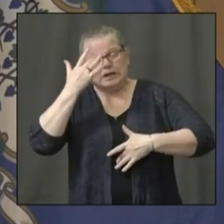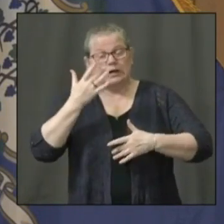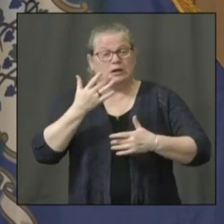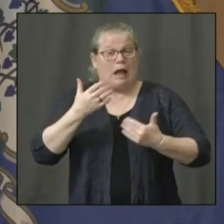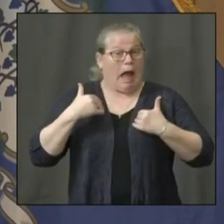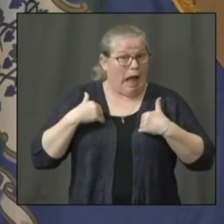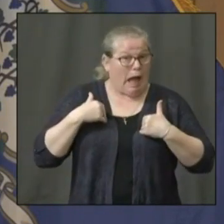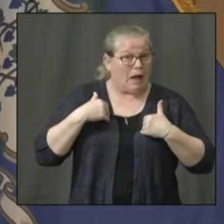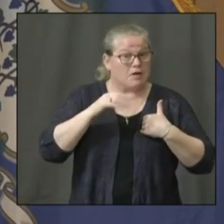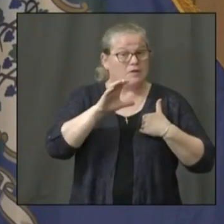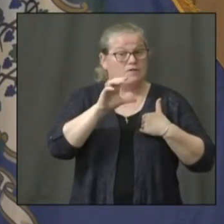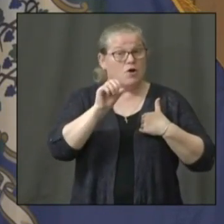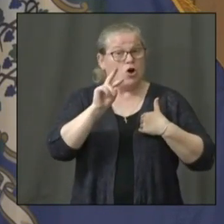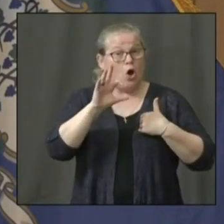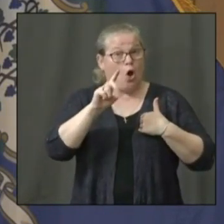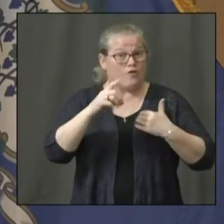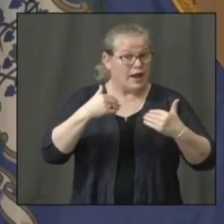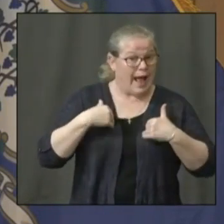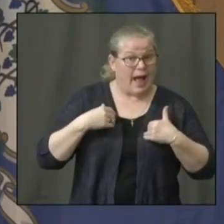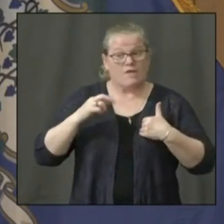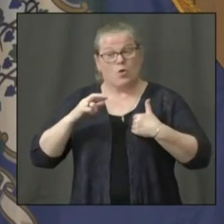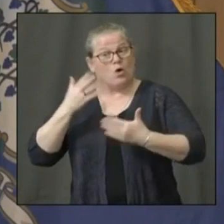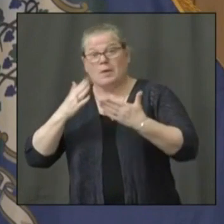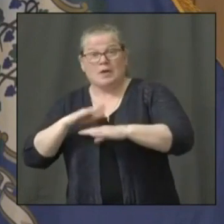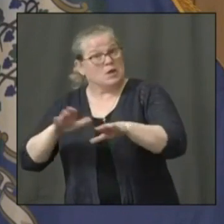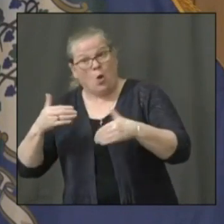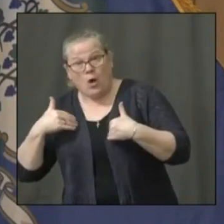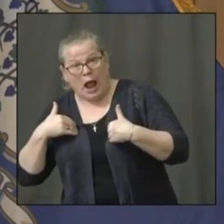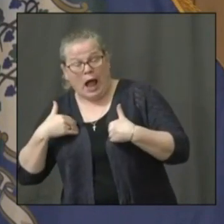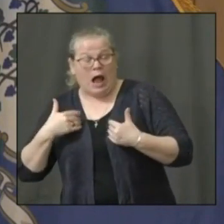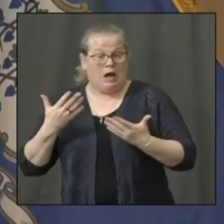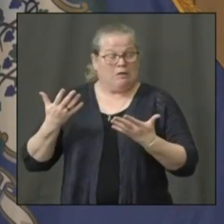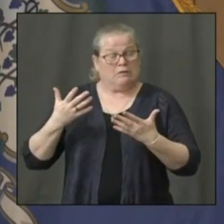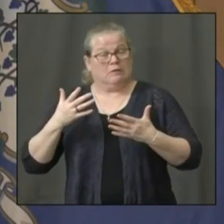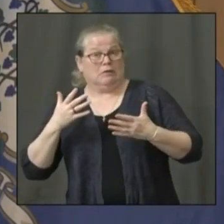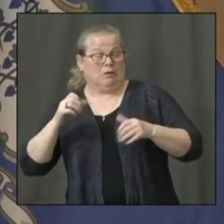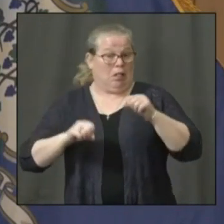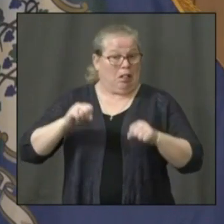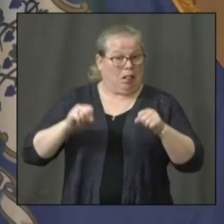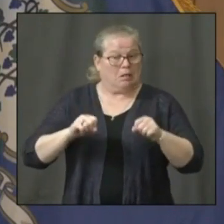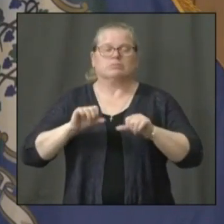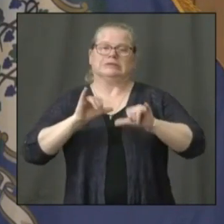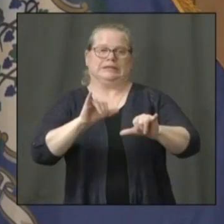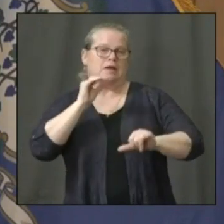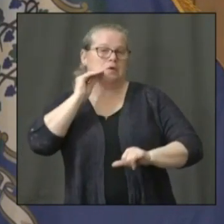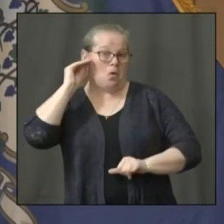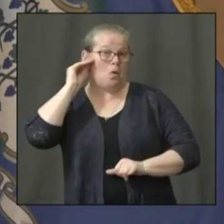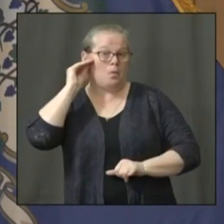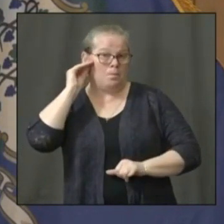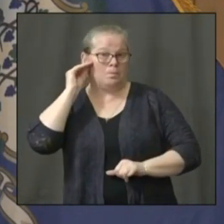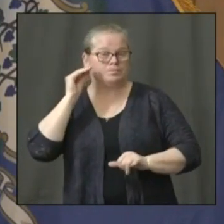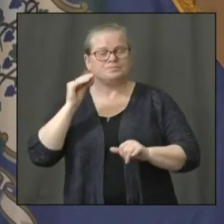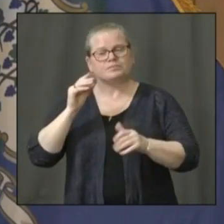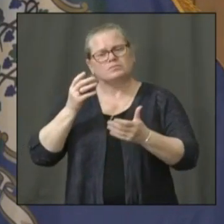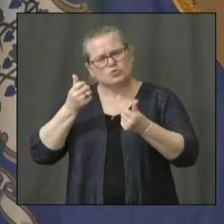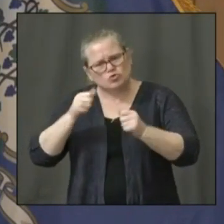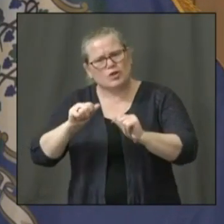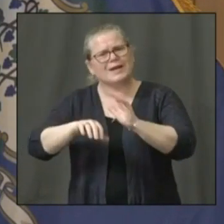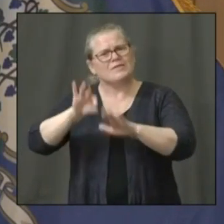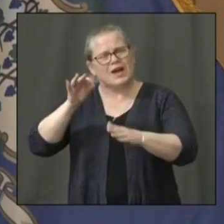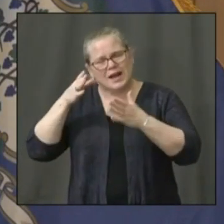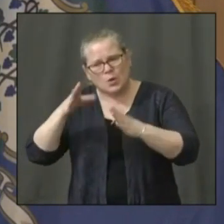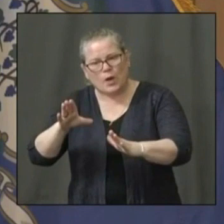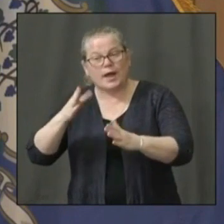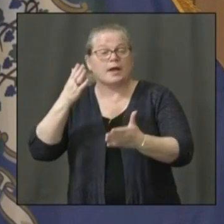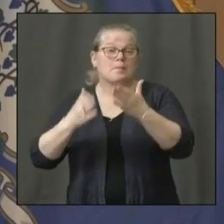COVID, they've got to stay at home. And again, these are the type of volunteers that we need. We're trying to find a way to at least get some minimum